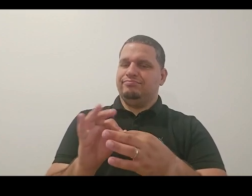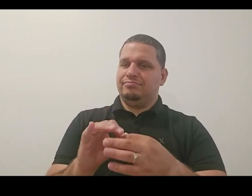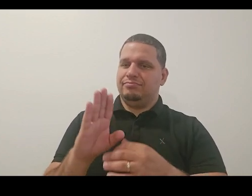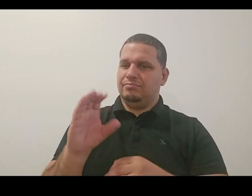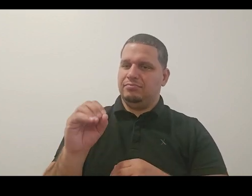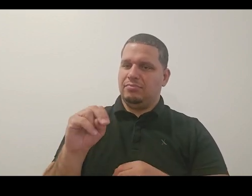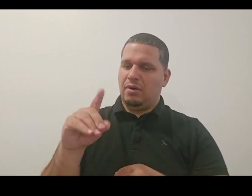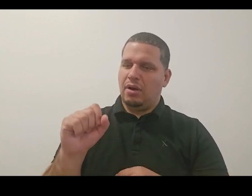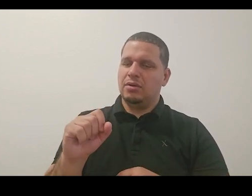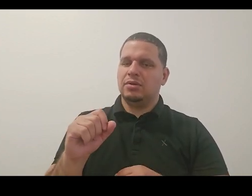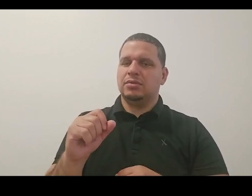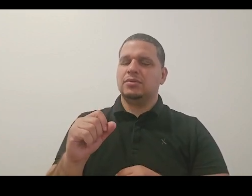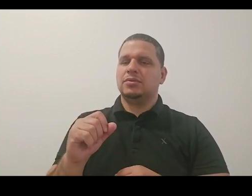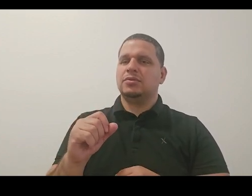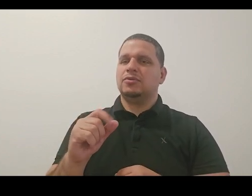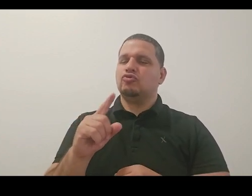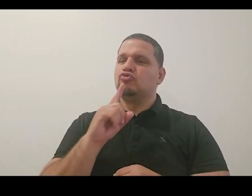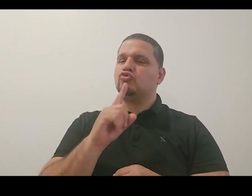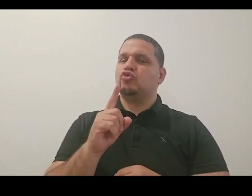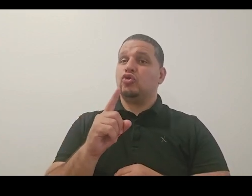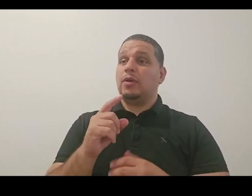synergetic bonds that are